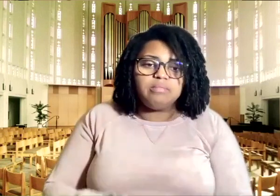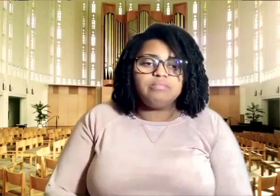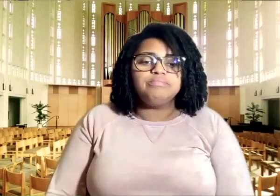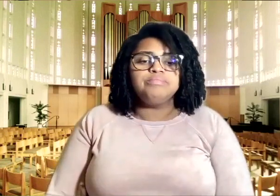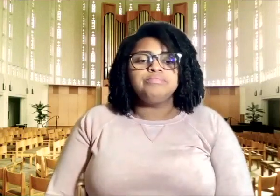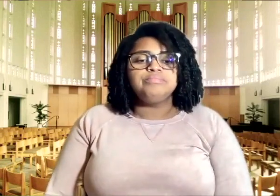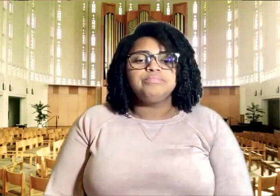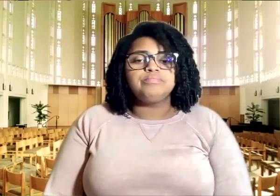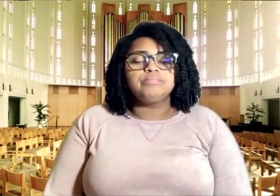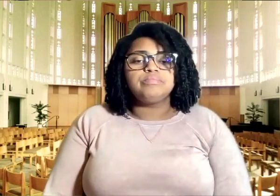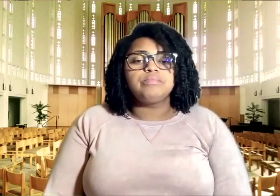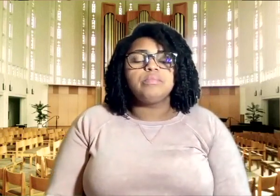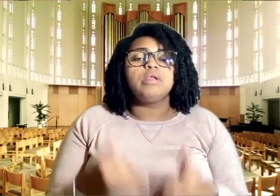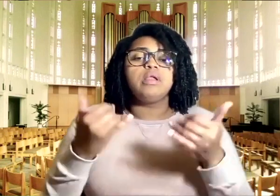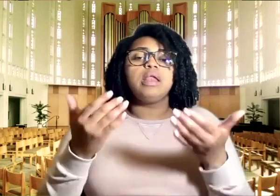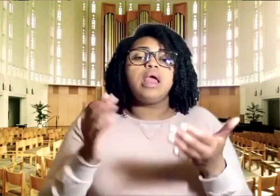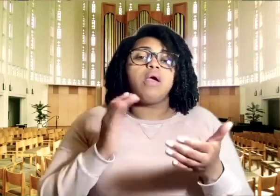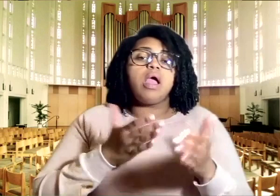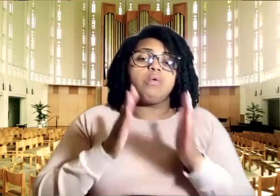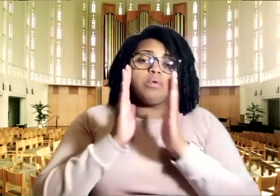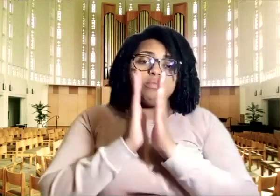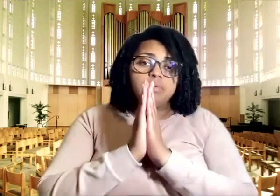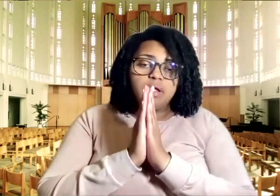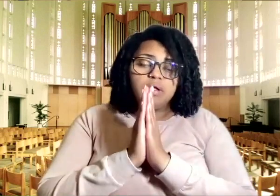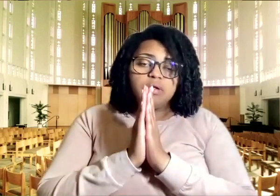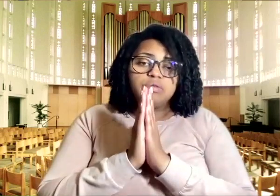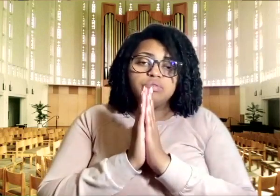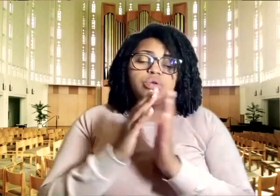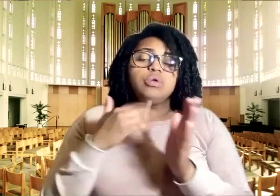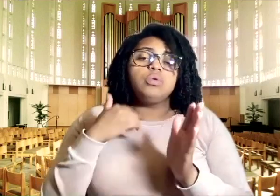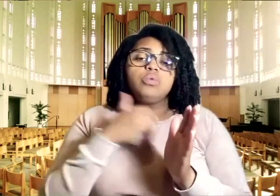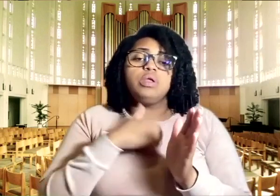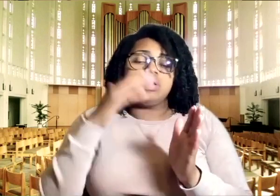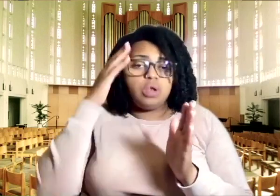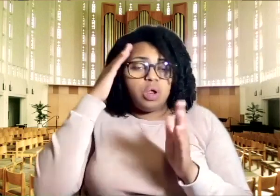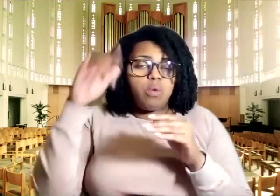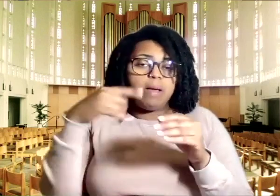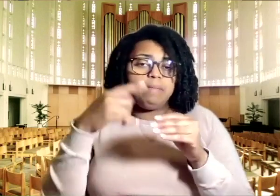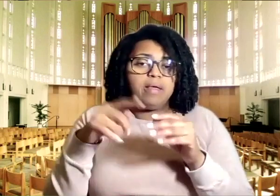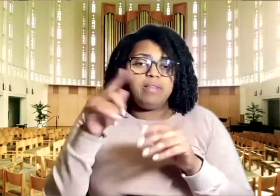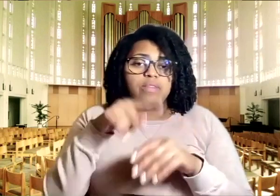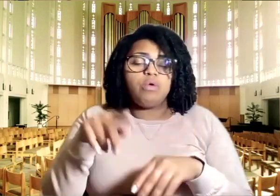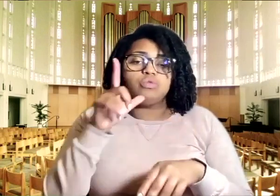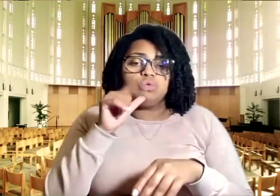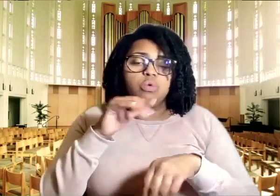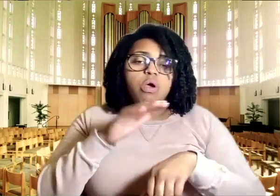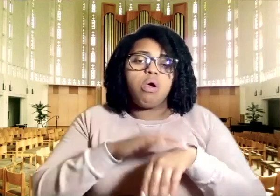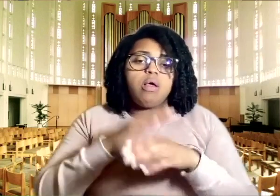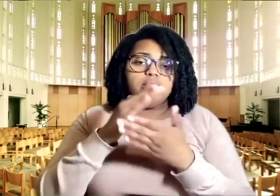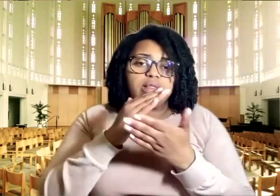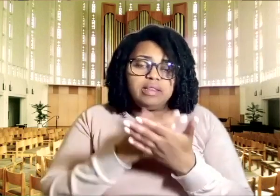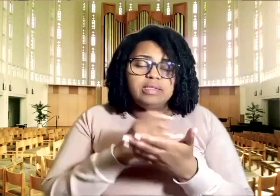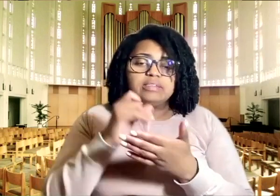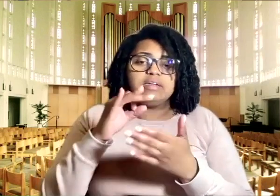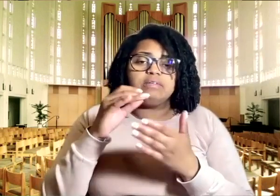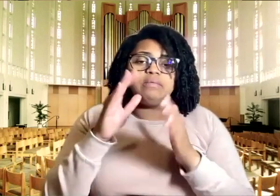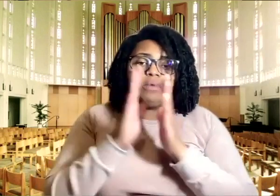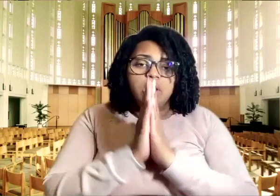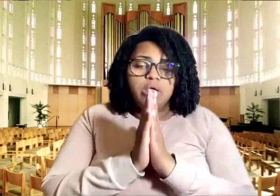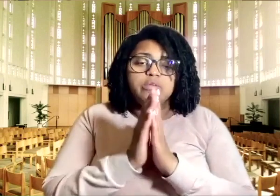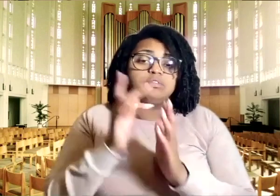As we lift our prayers, we are cognizant of those on the Plymouth prayer list, which you will now see scrolling.